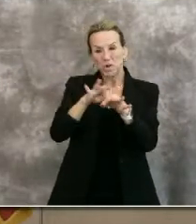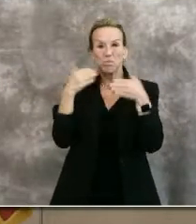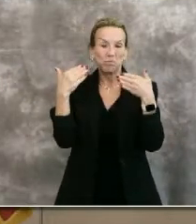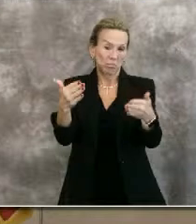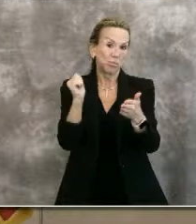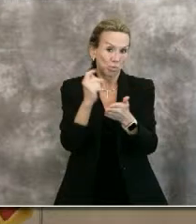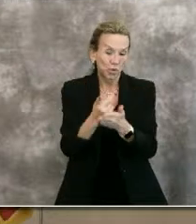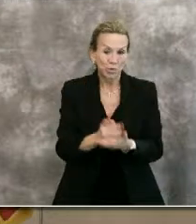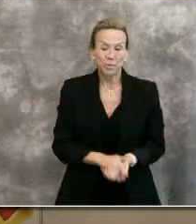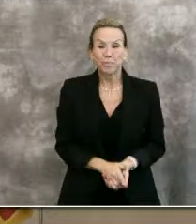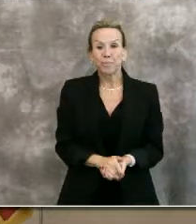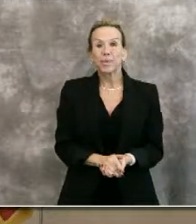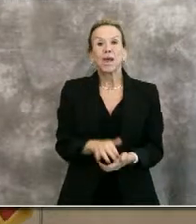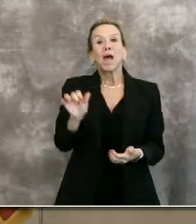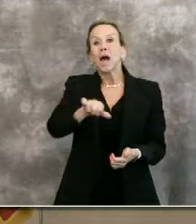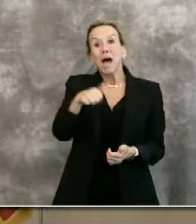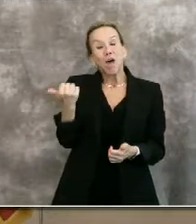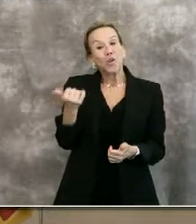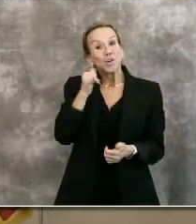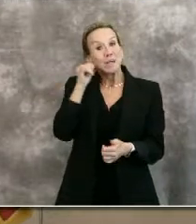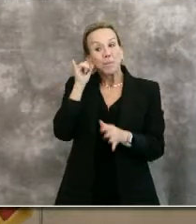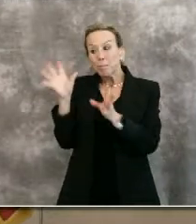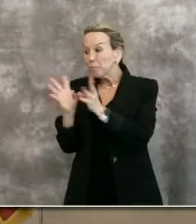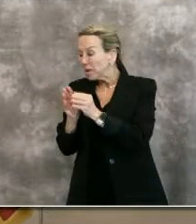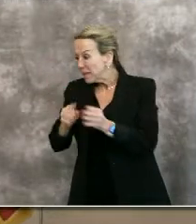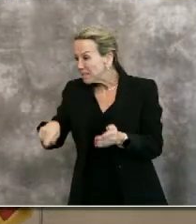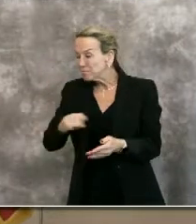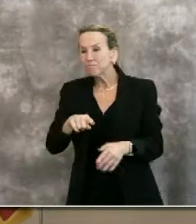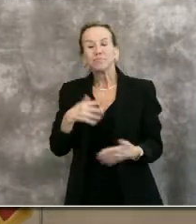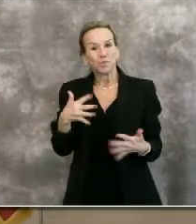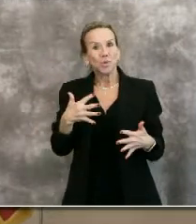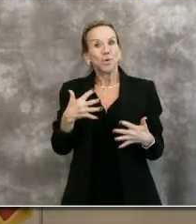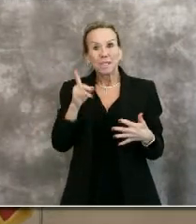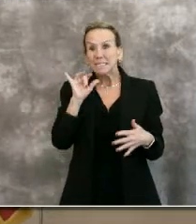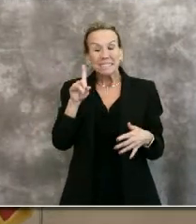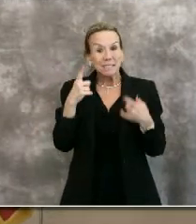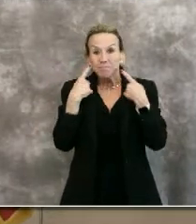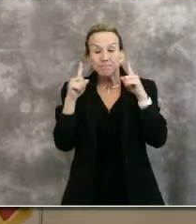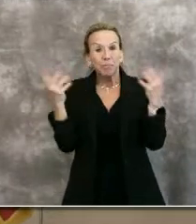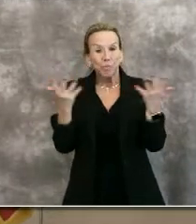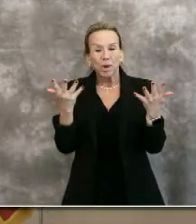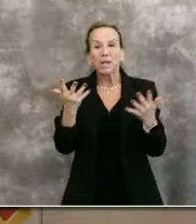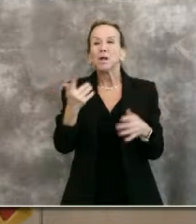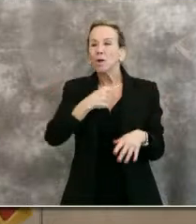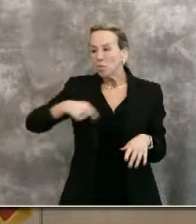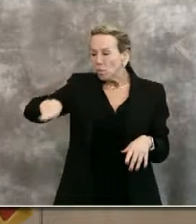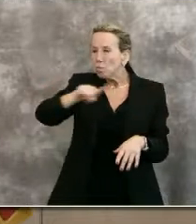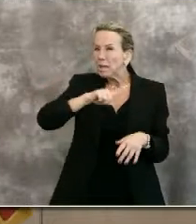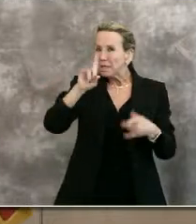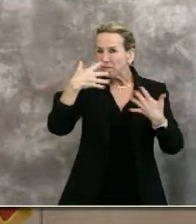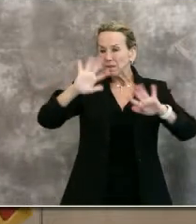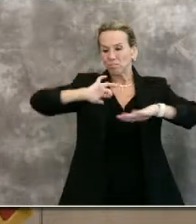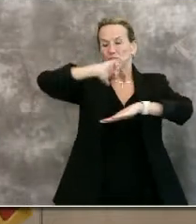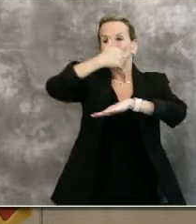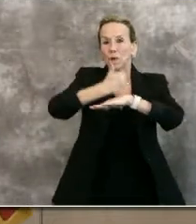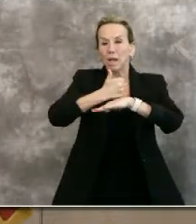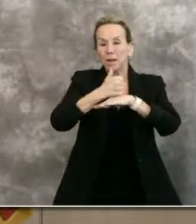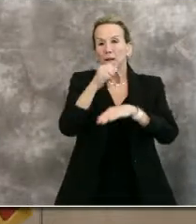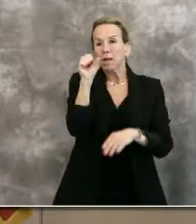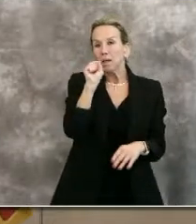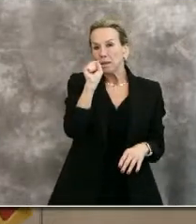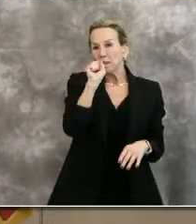took was to help our region recover from this terrible pandemic is the creation of a small